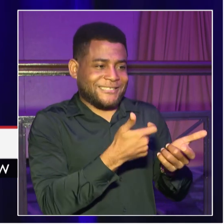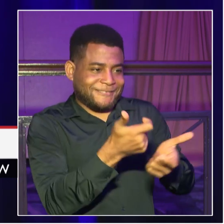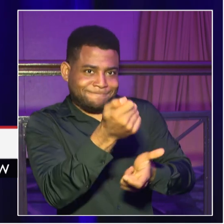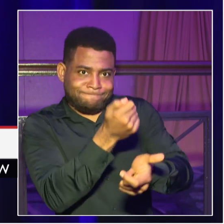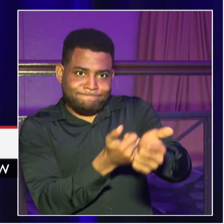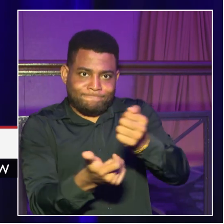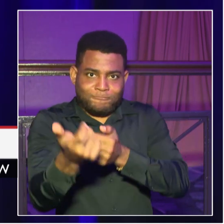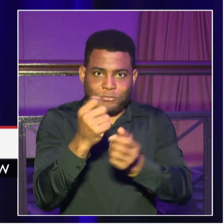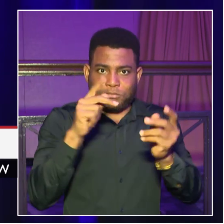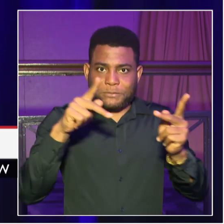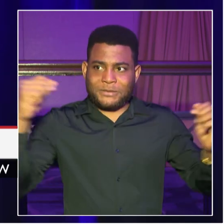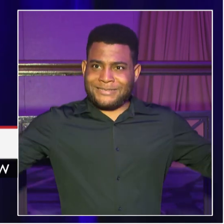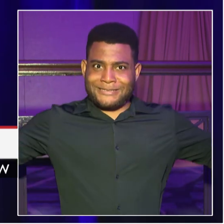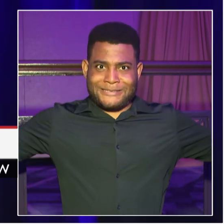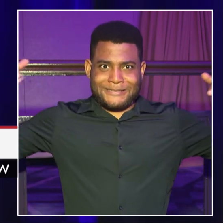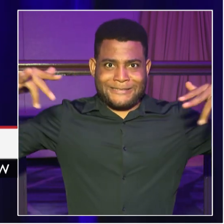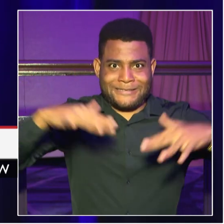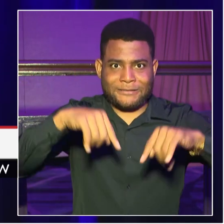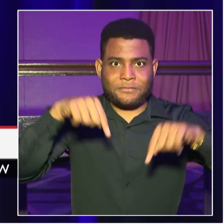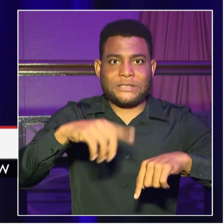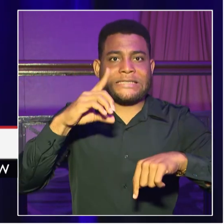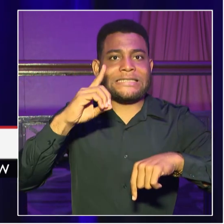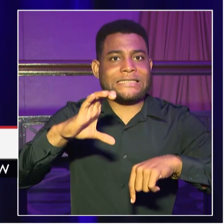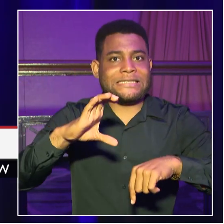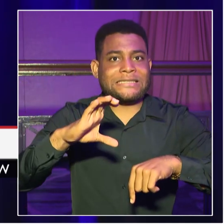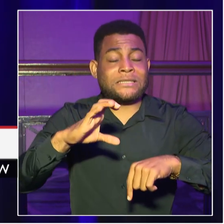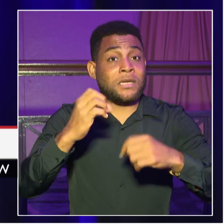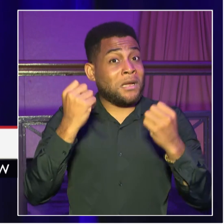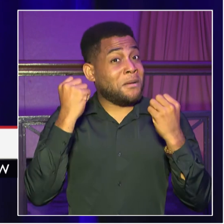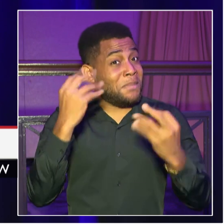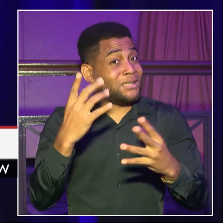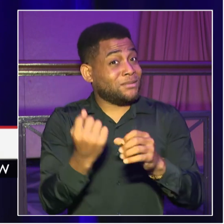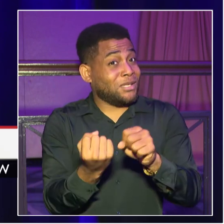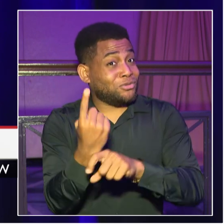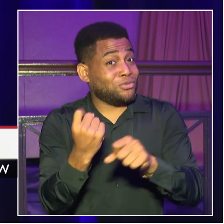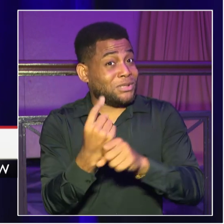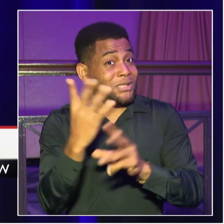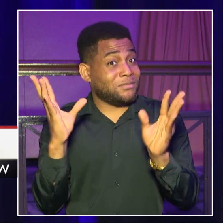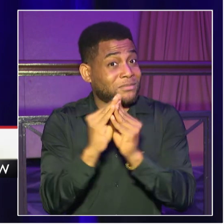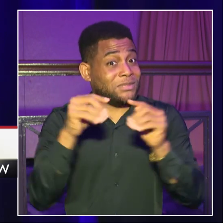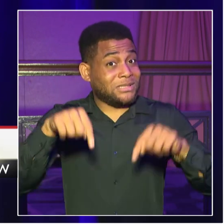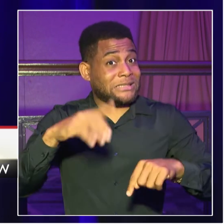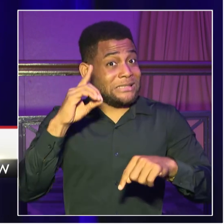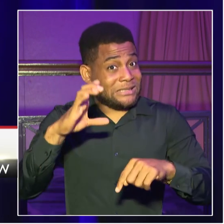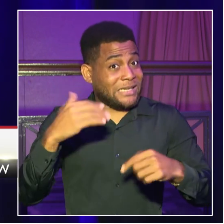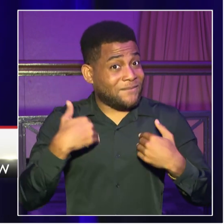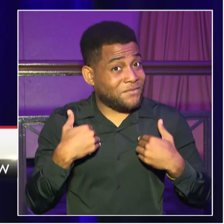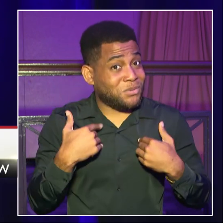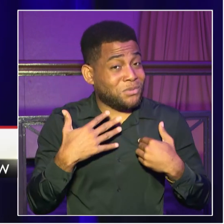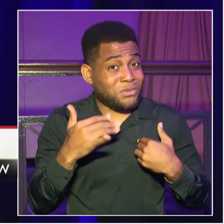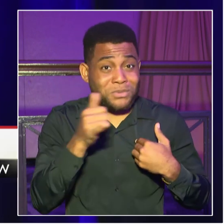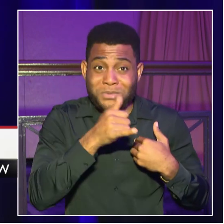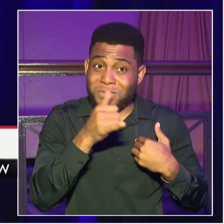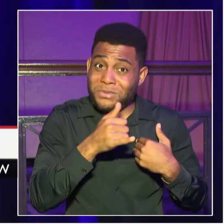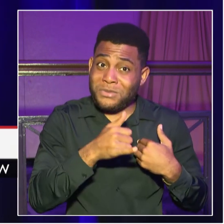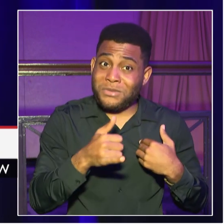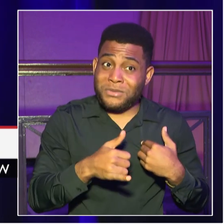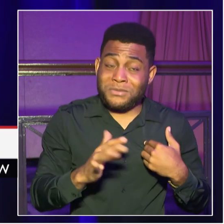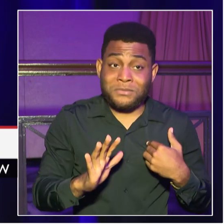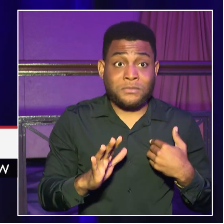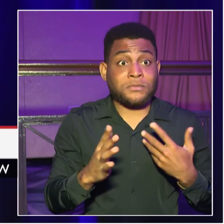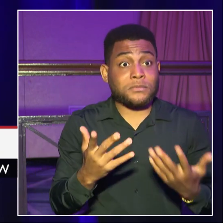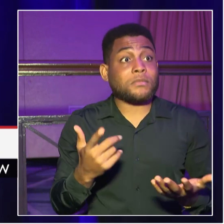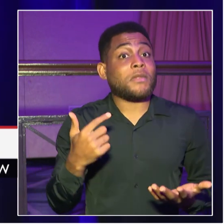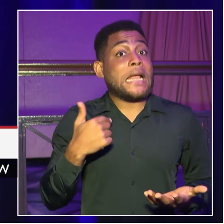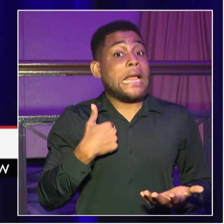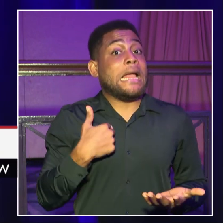annual meetings to Washington, D.C. And I don't know about you, but I feel the energy around the city of people coming back in